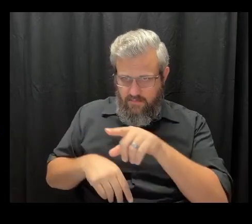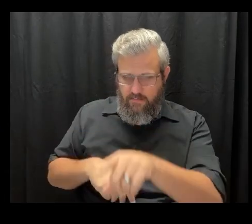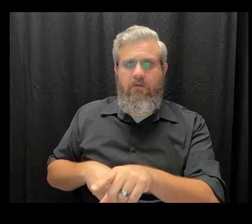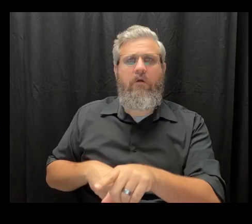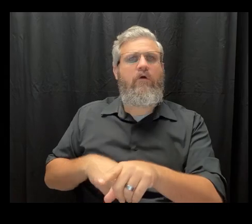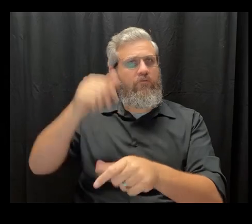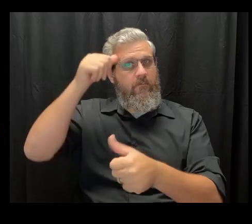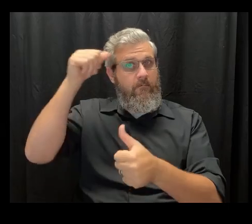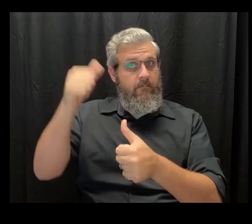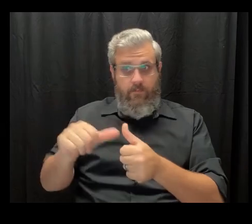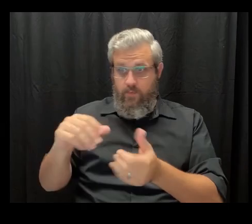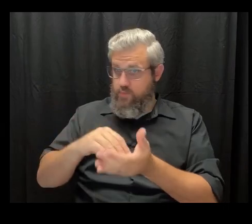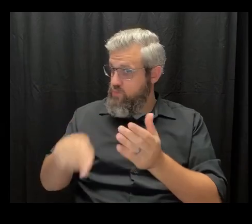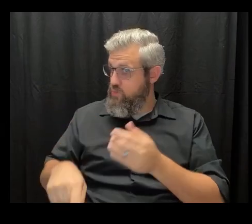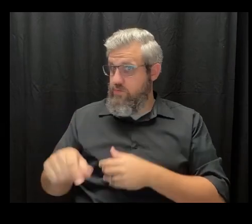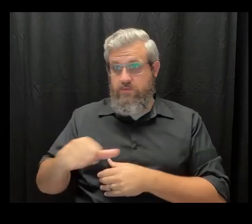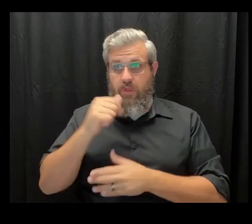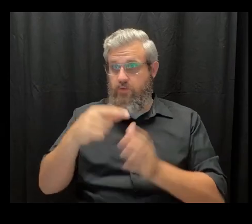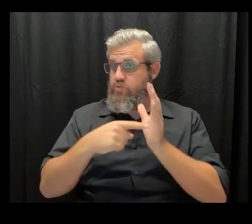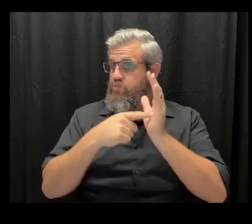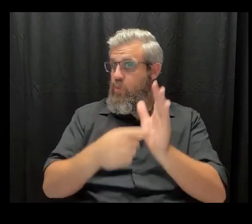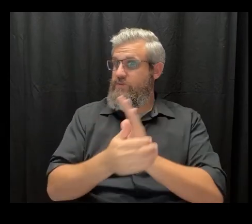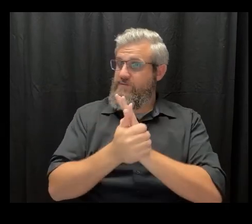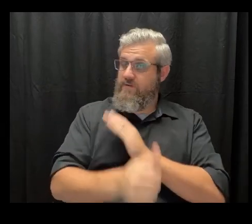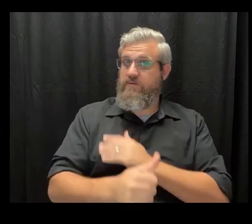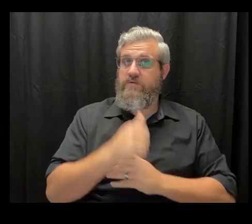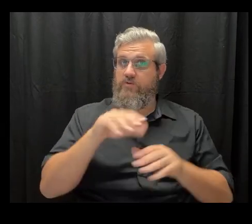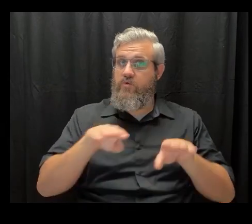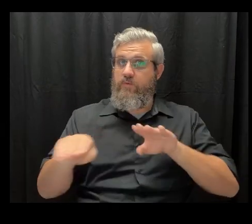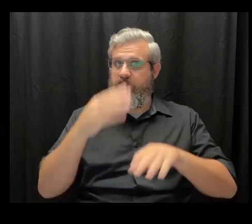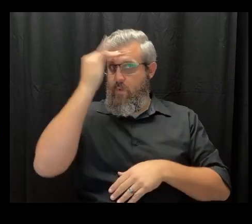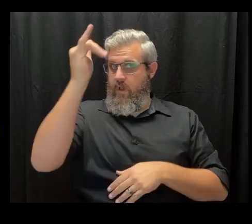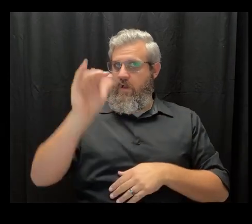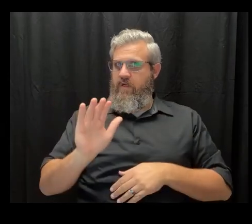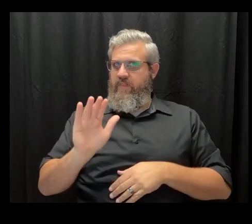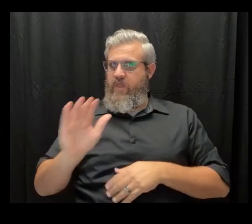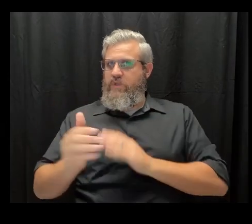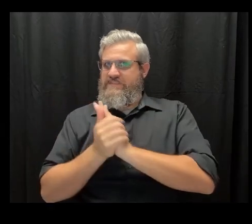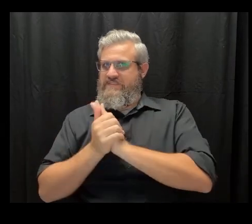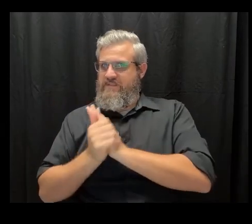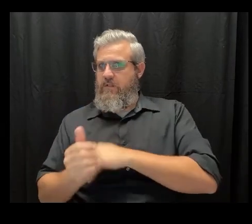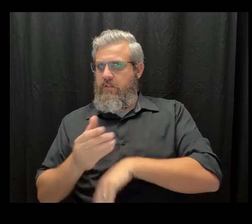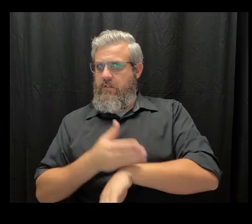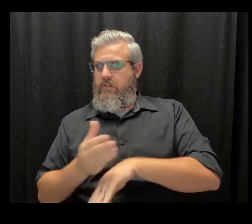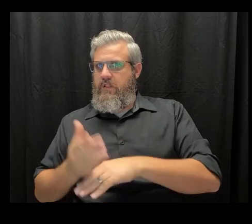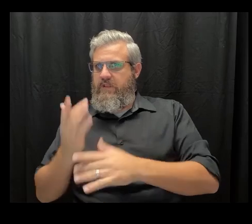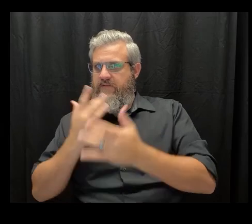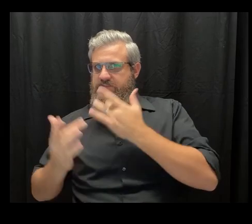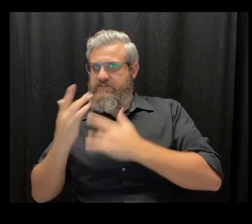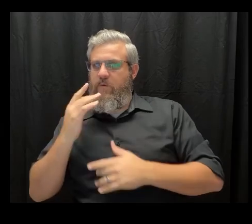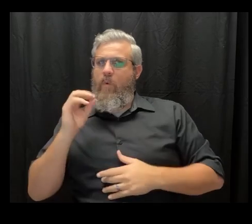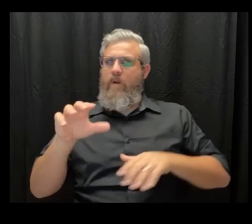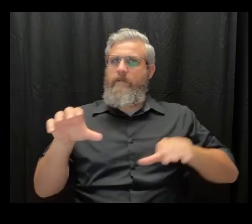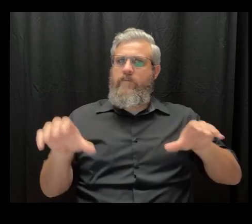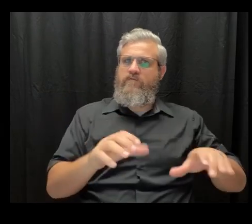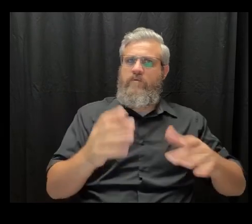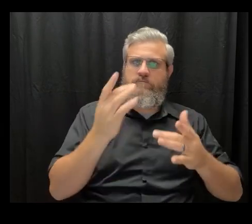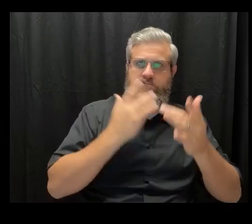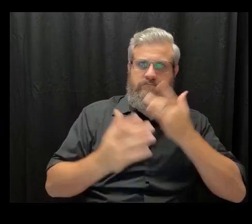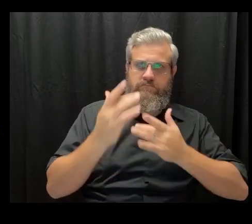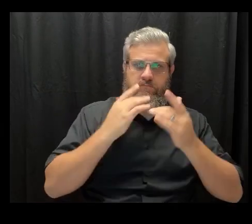behavior due to a skill deficit or a performance deficit. The IRIS Center tells us that skill deficits